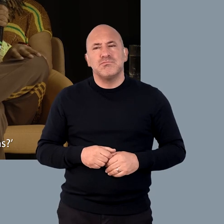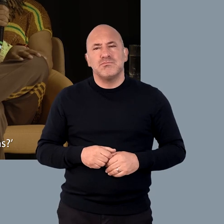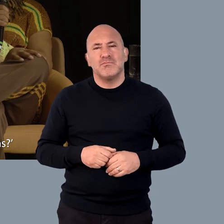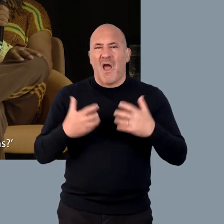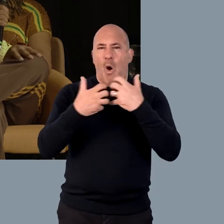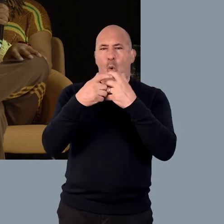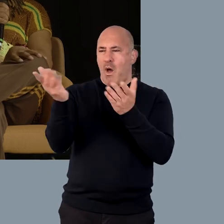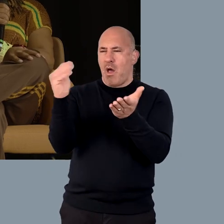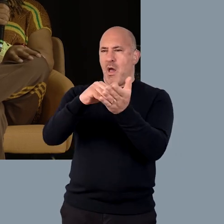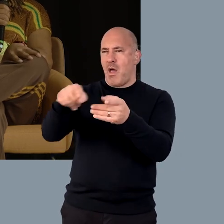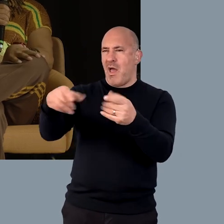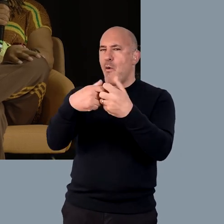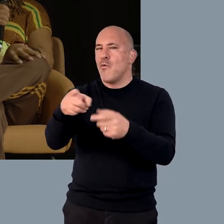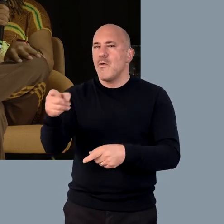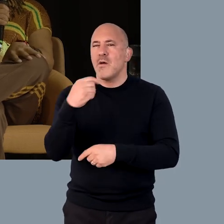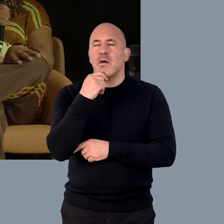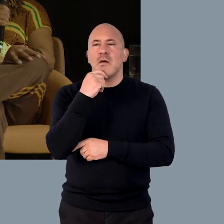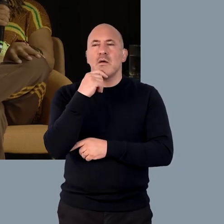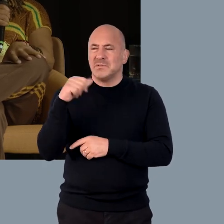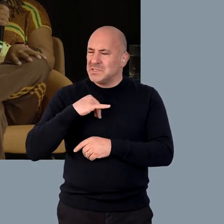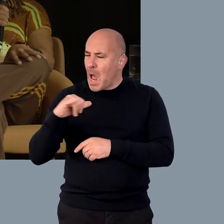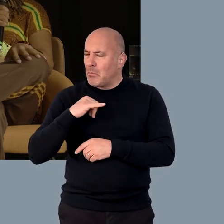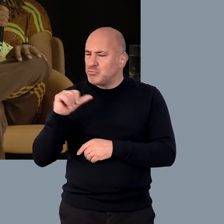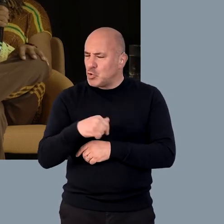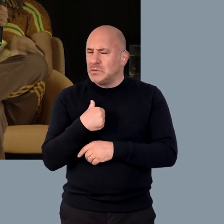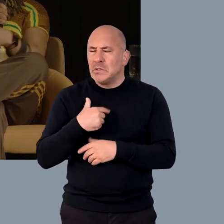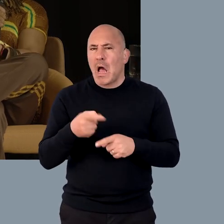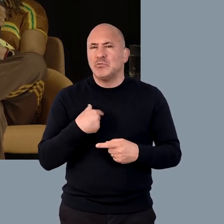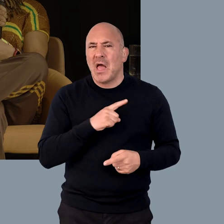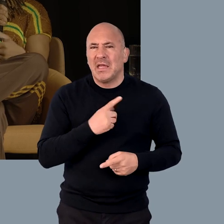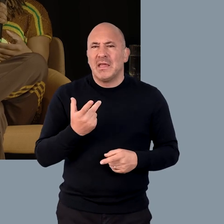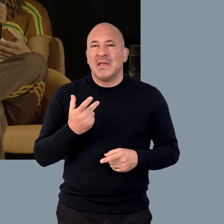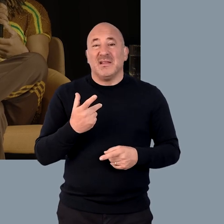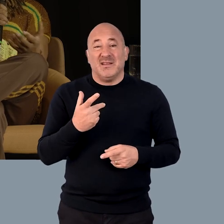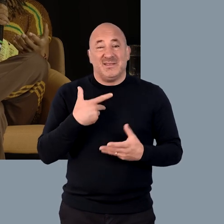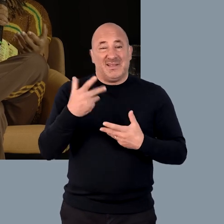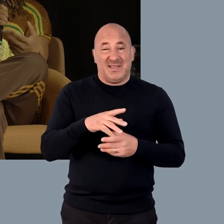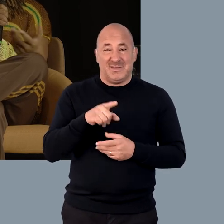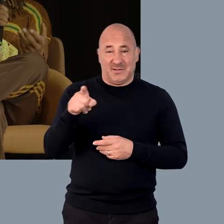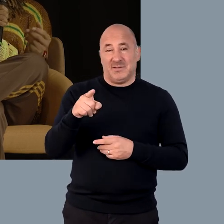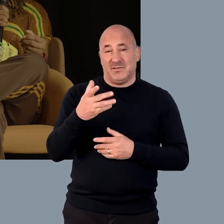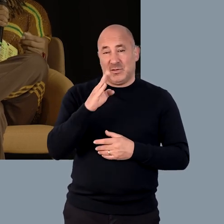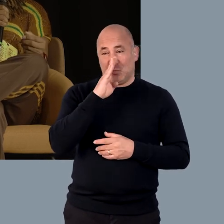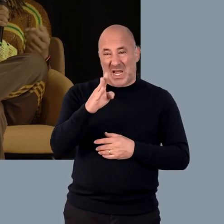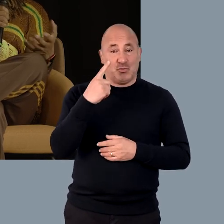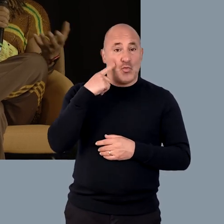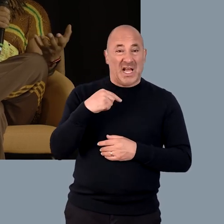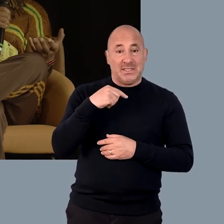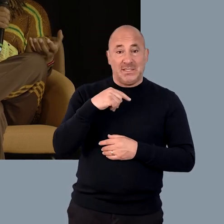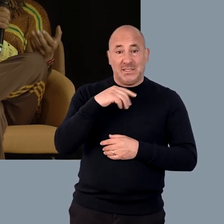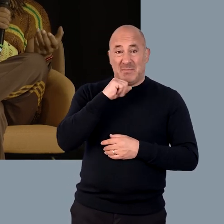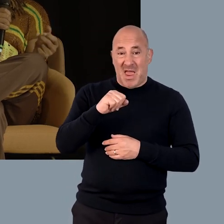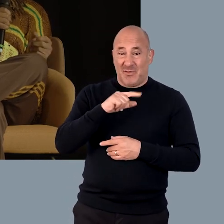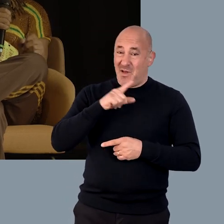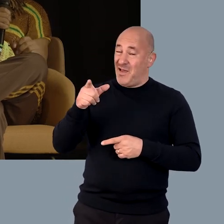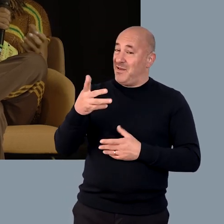validations? How did they get there? Why can't I do the same thing? That's what I meant when I was saying listen to straight white